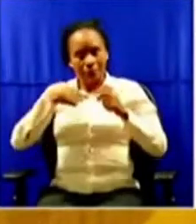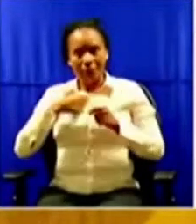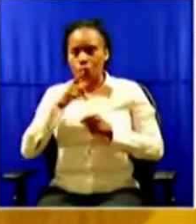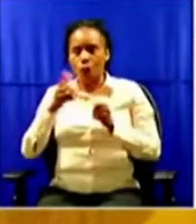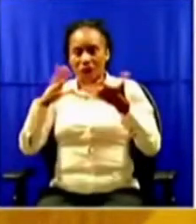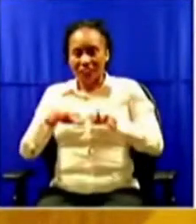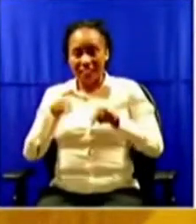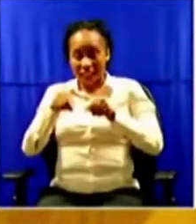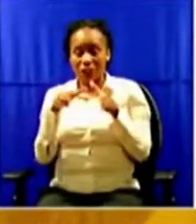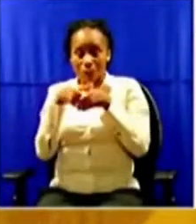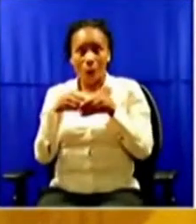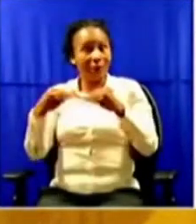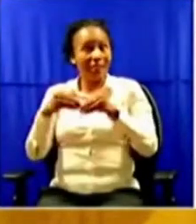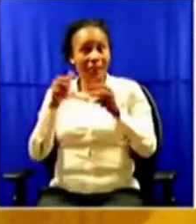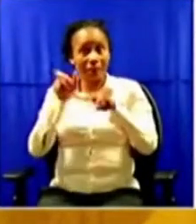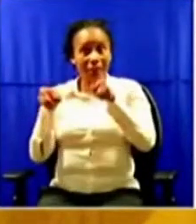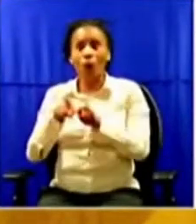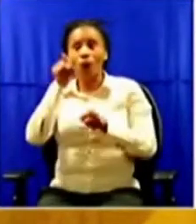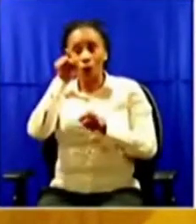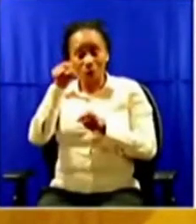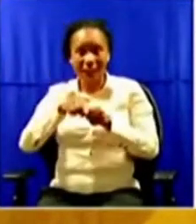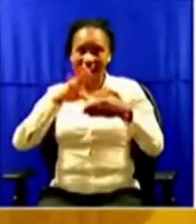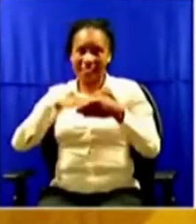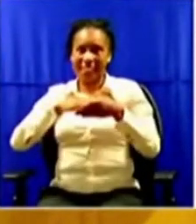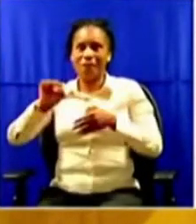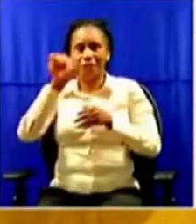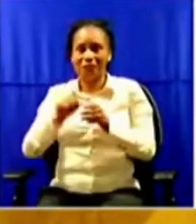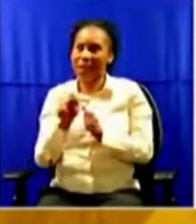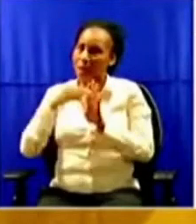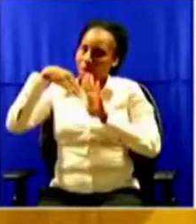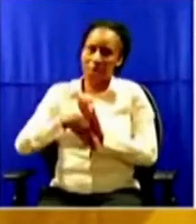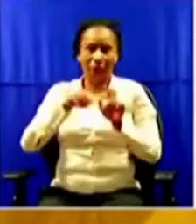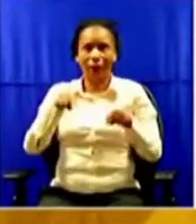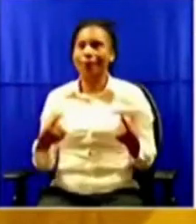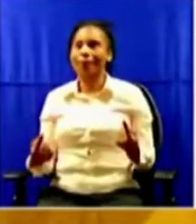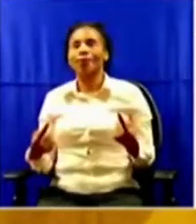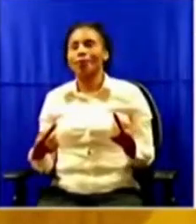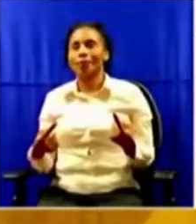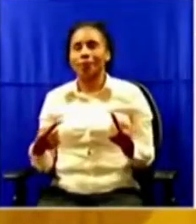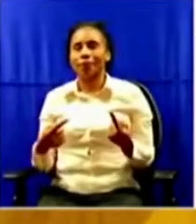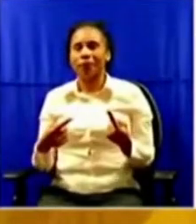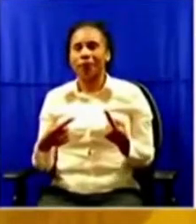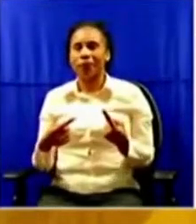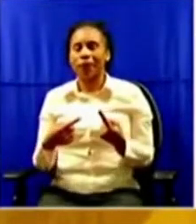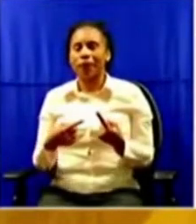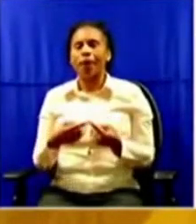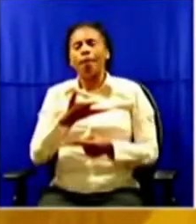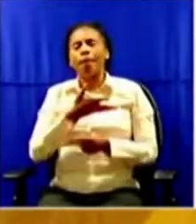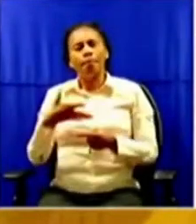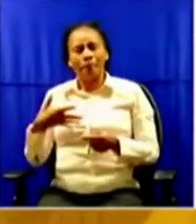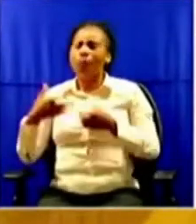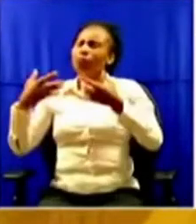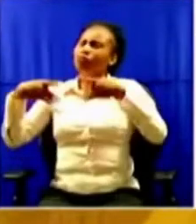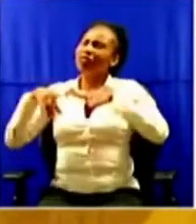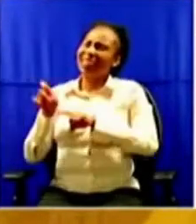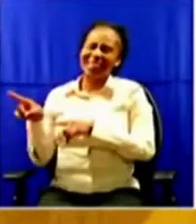to save our beloved country won't happen because the government has given up on the founding vision of the new